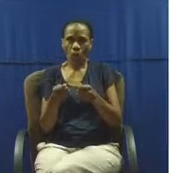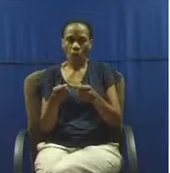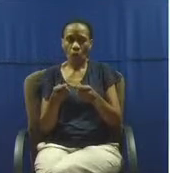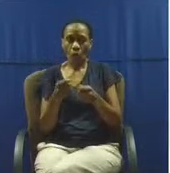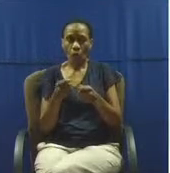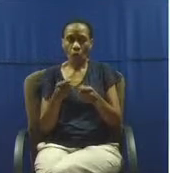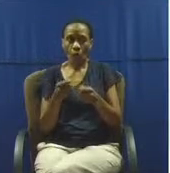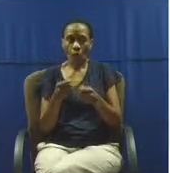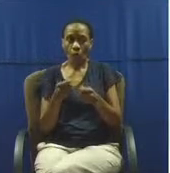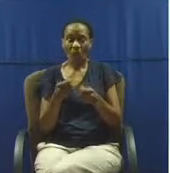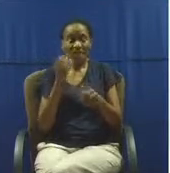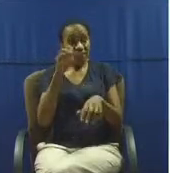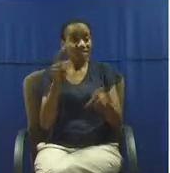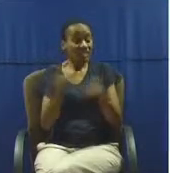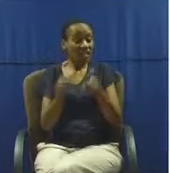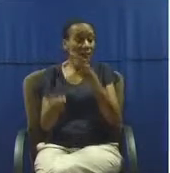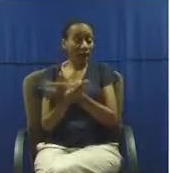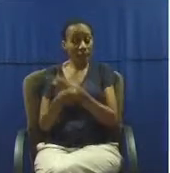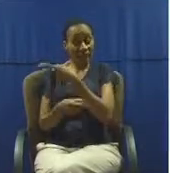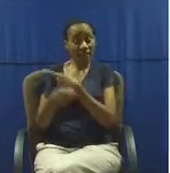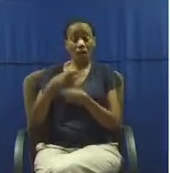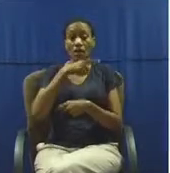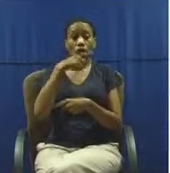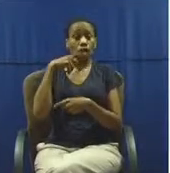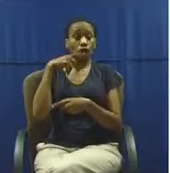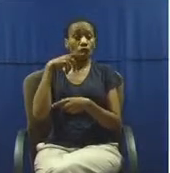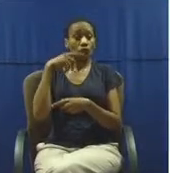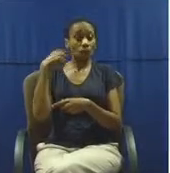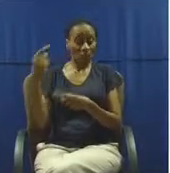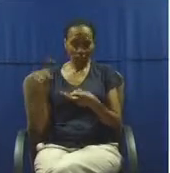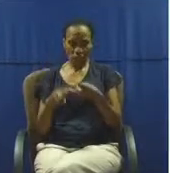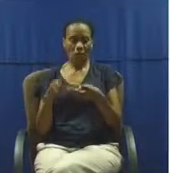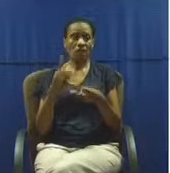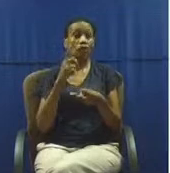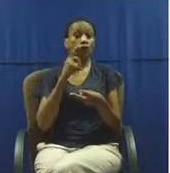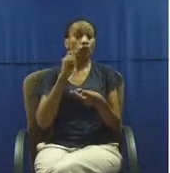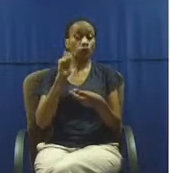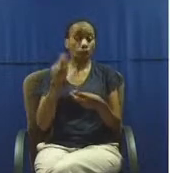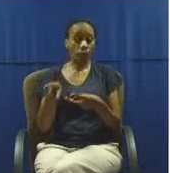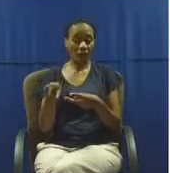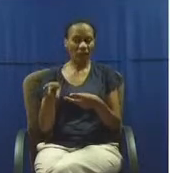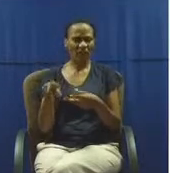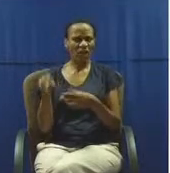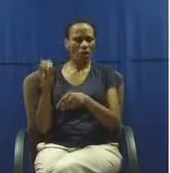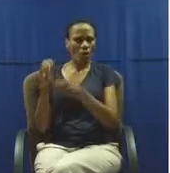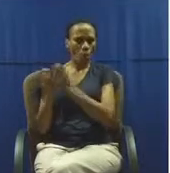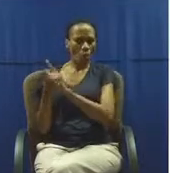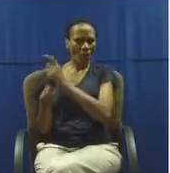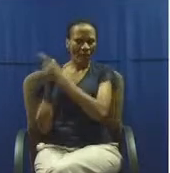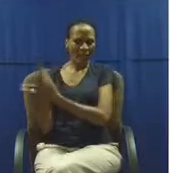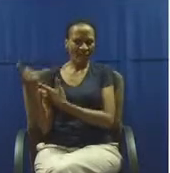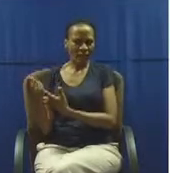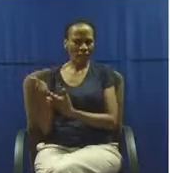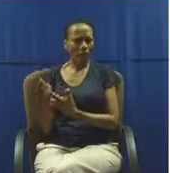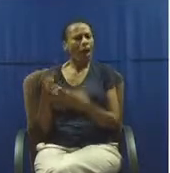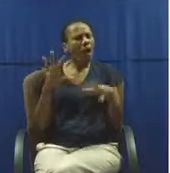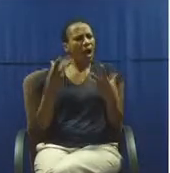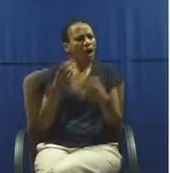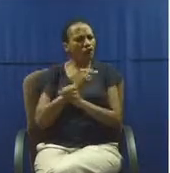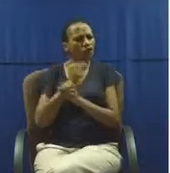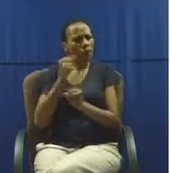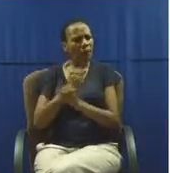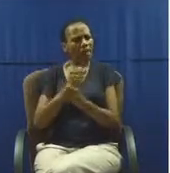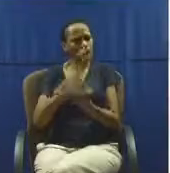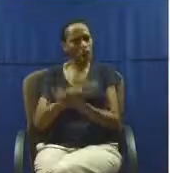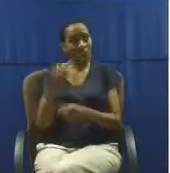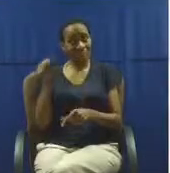Russia and Ukraine on the South African economy. So what are you going to do, say, about those two related to SOEs?